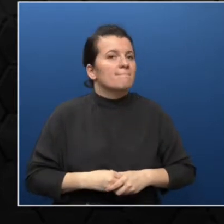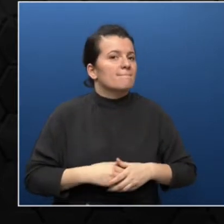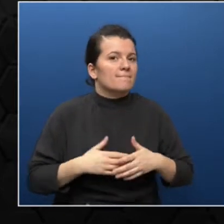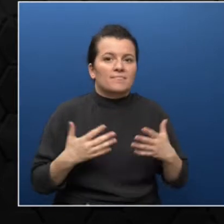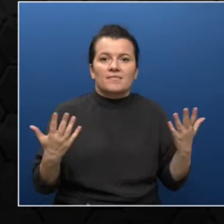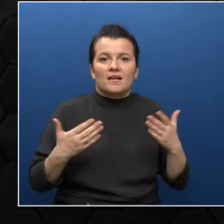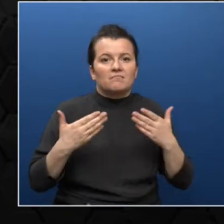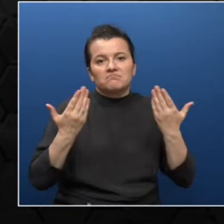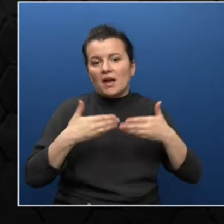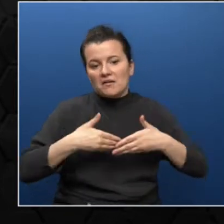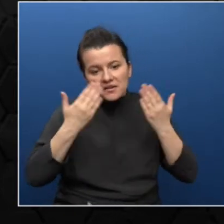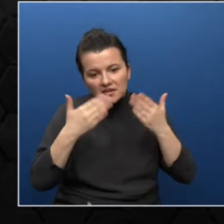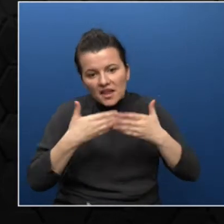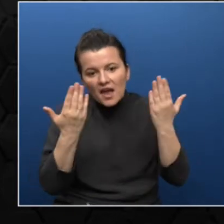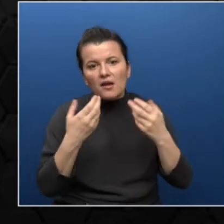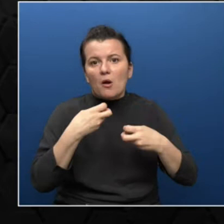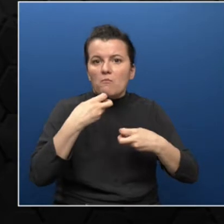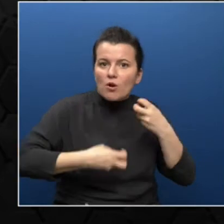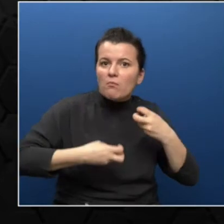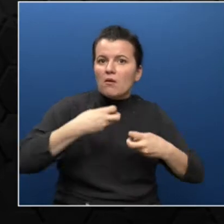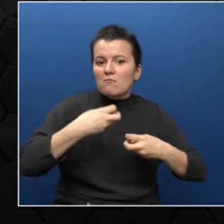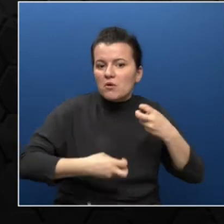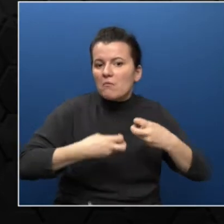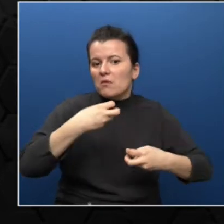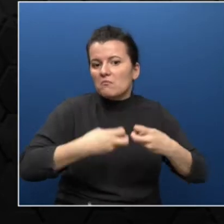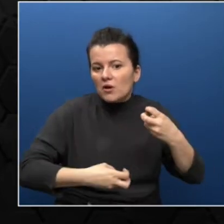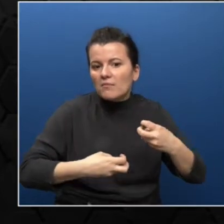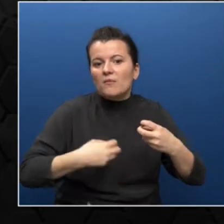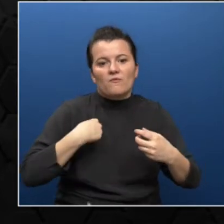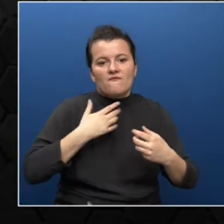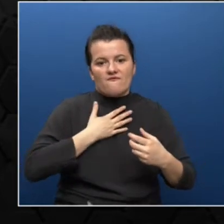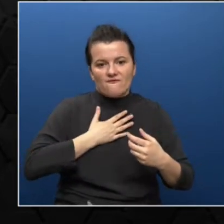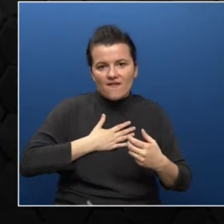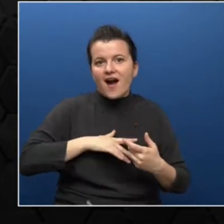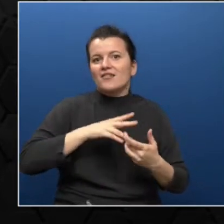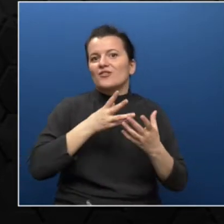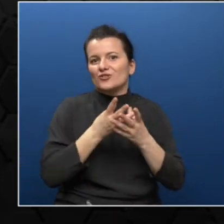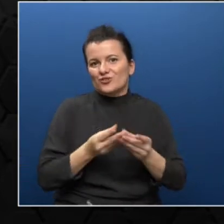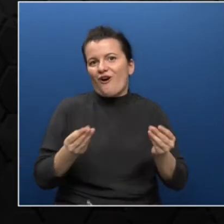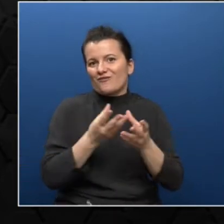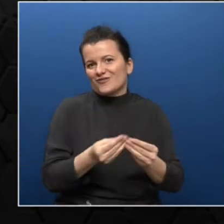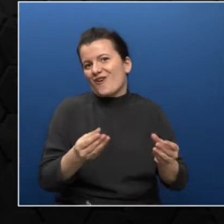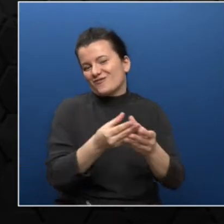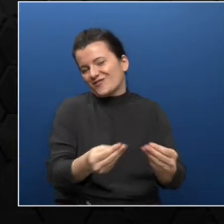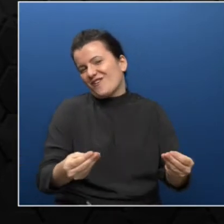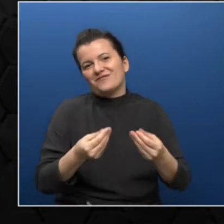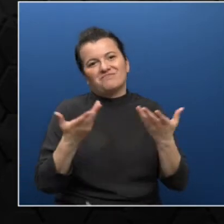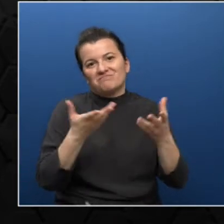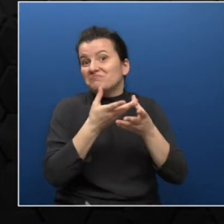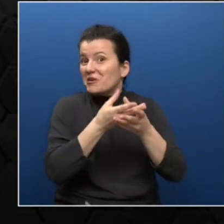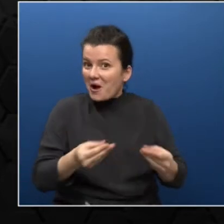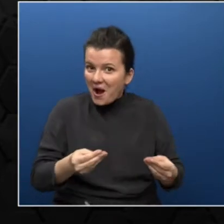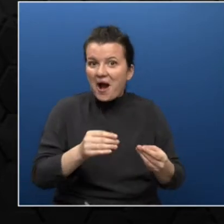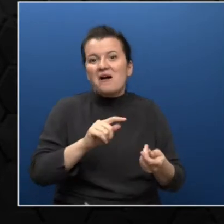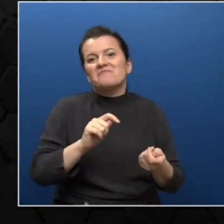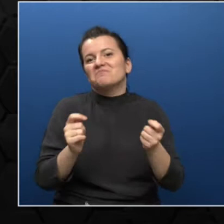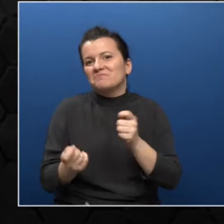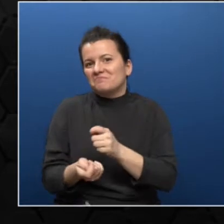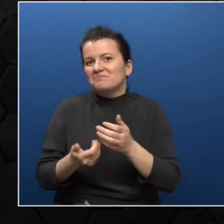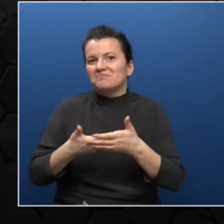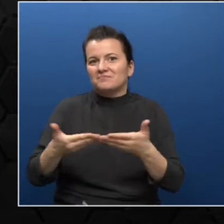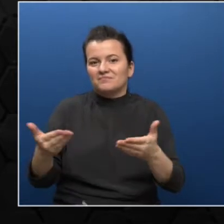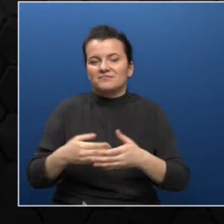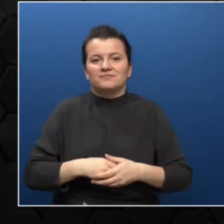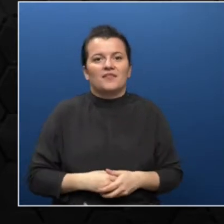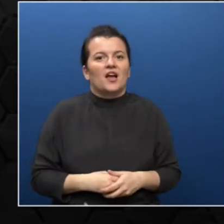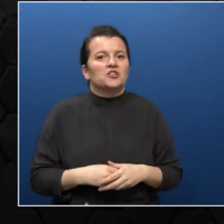right? So for example, like this task that we're doing, we like, these are challenges that you